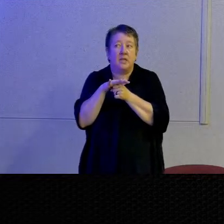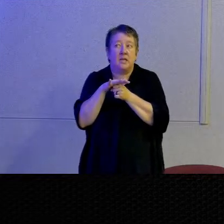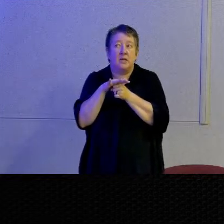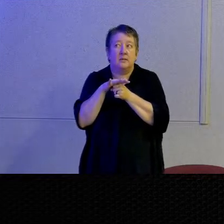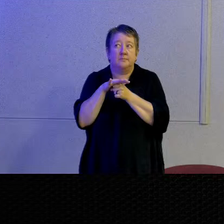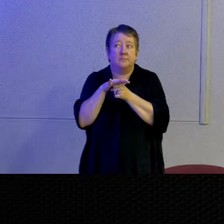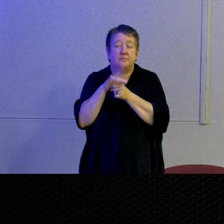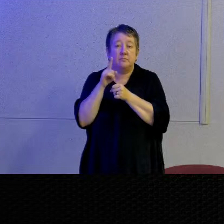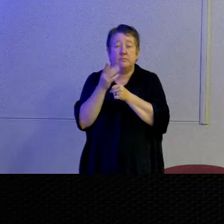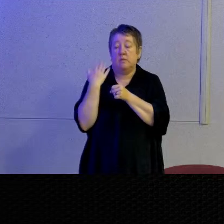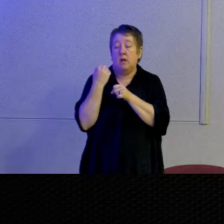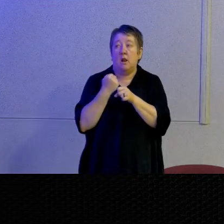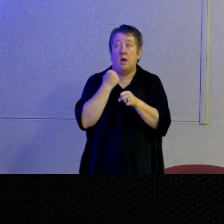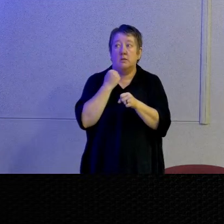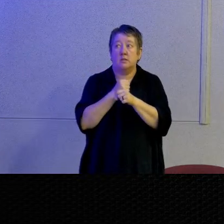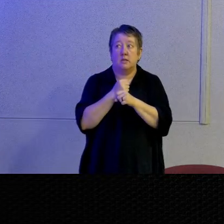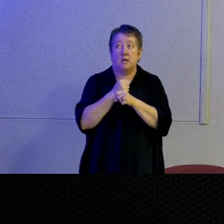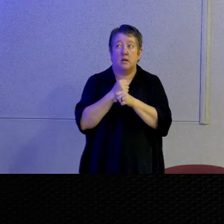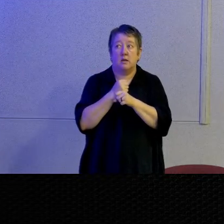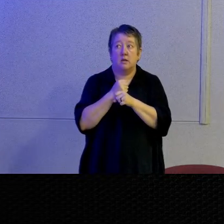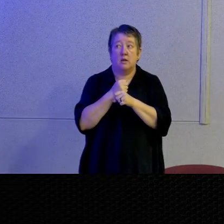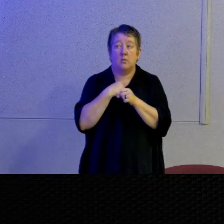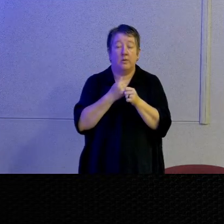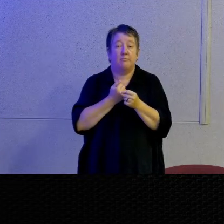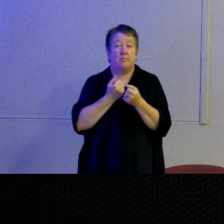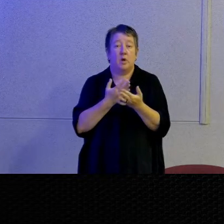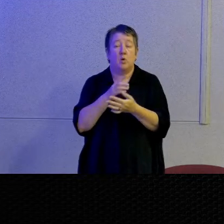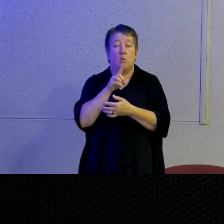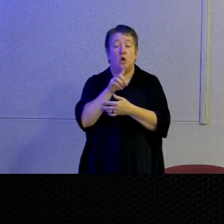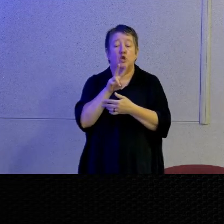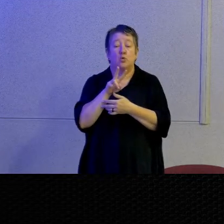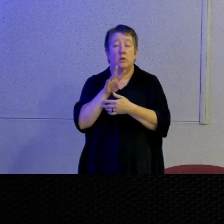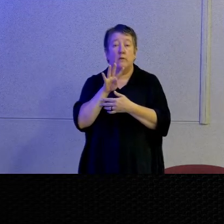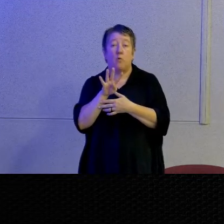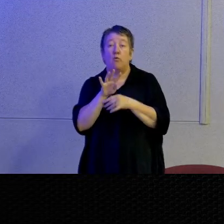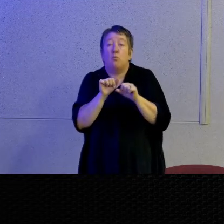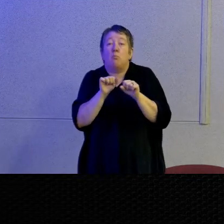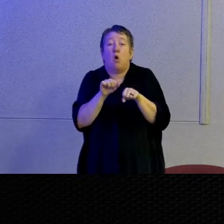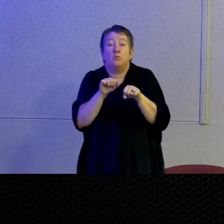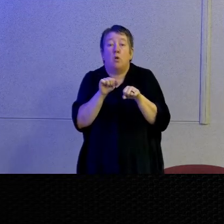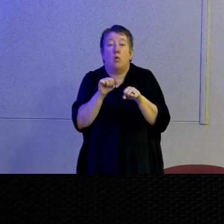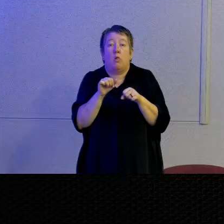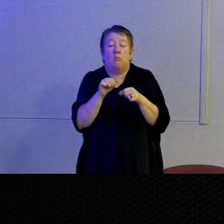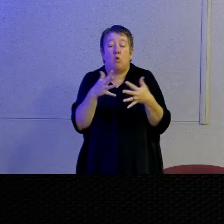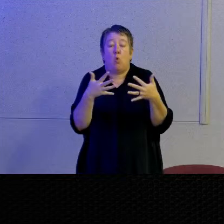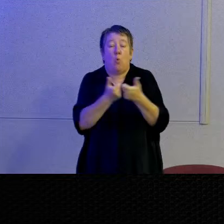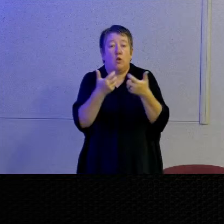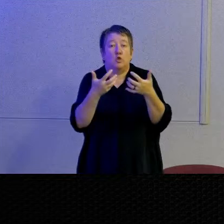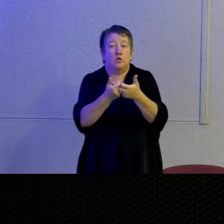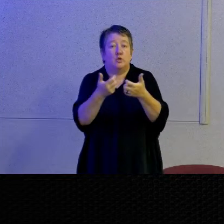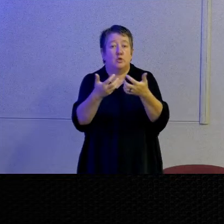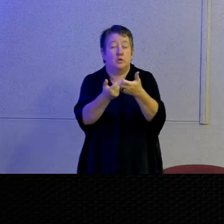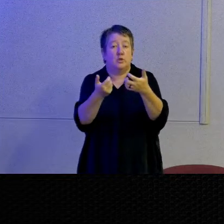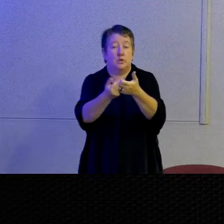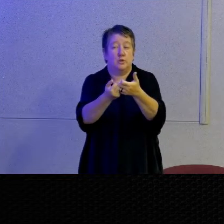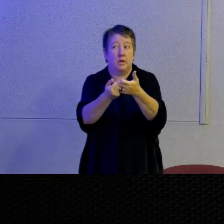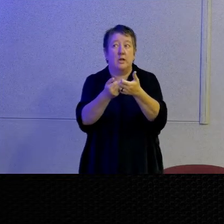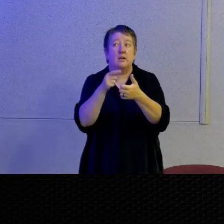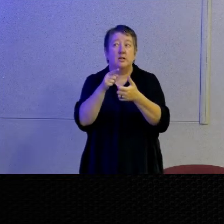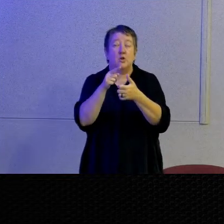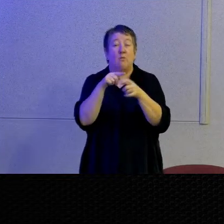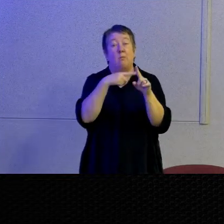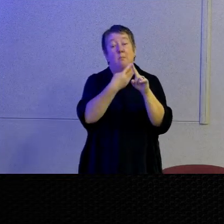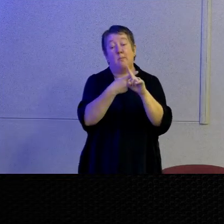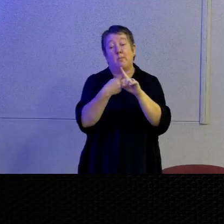the experiments last year 125 potential collisions in that area, which if you multiply up, gives